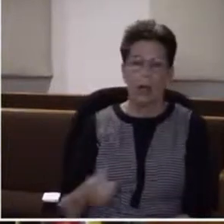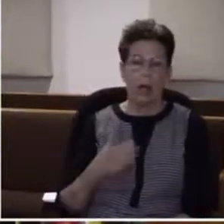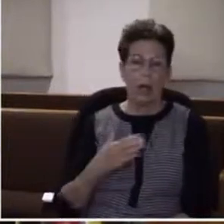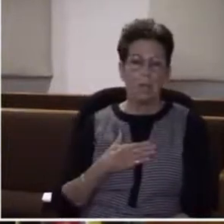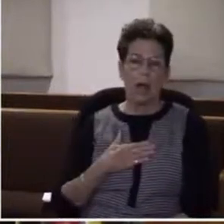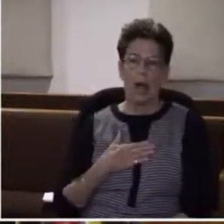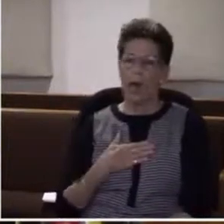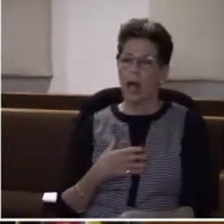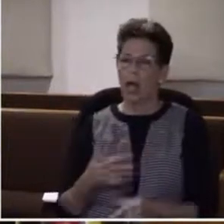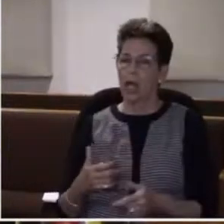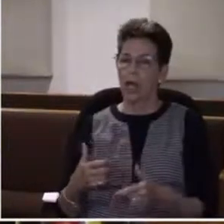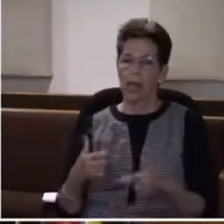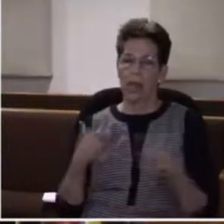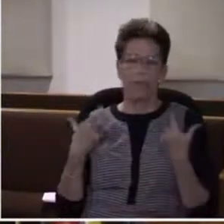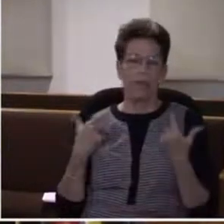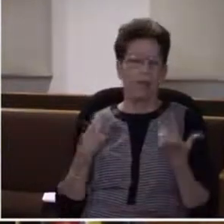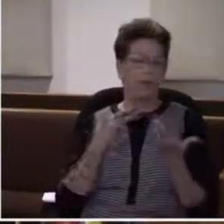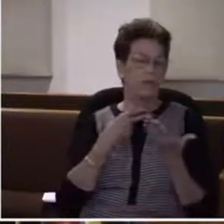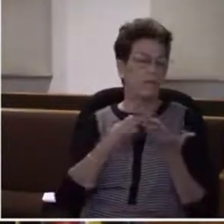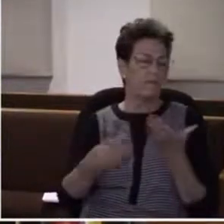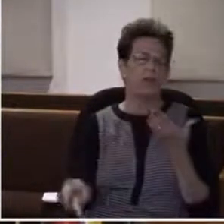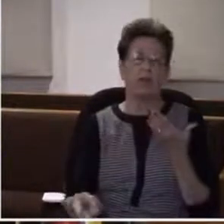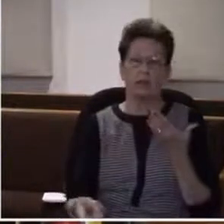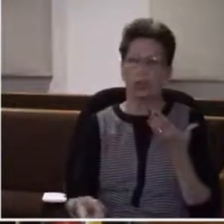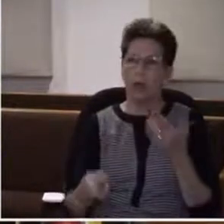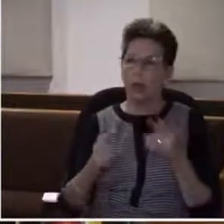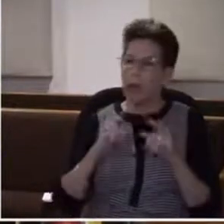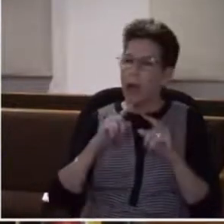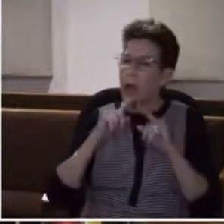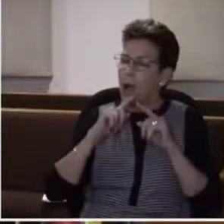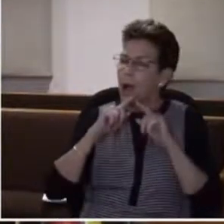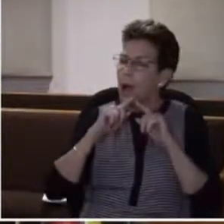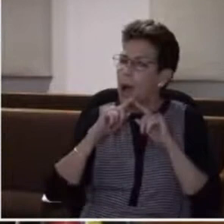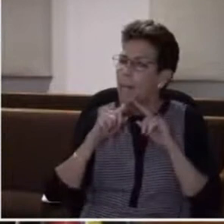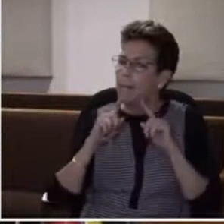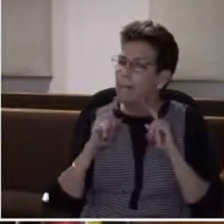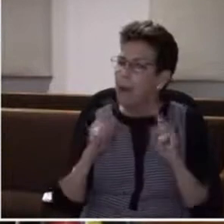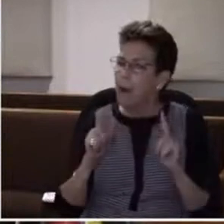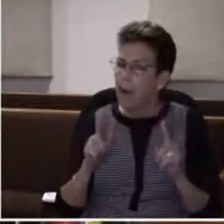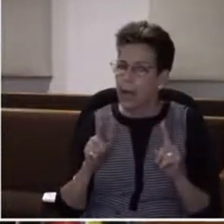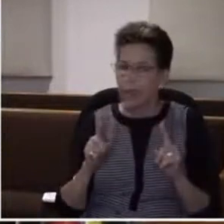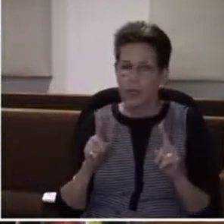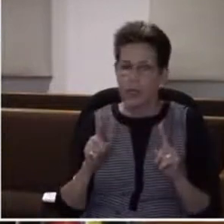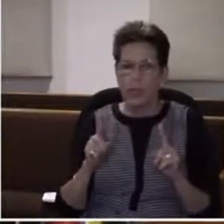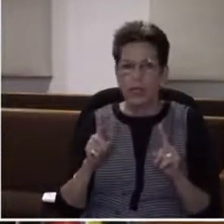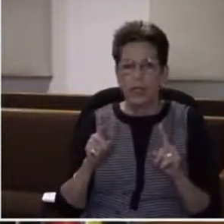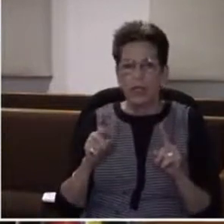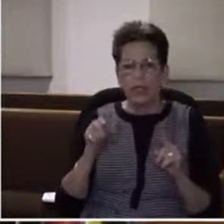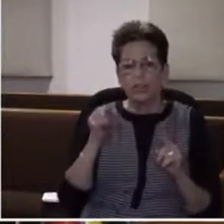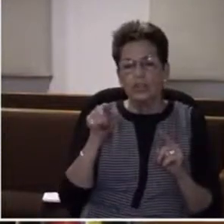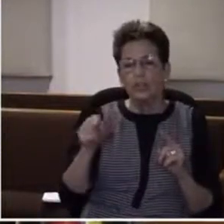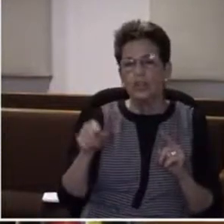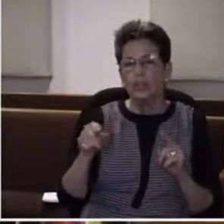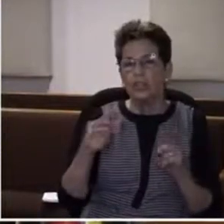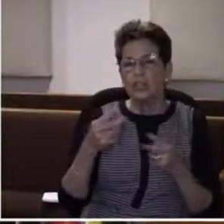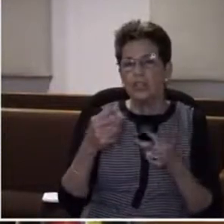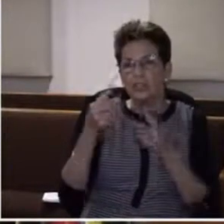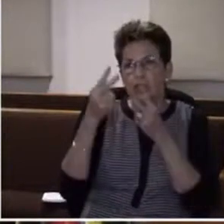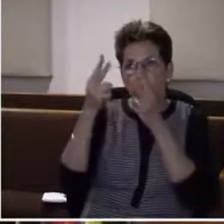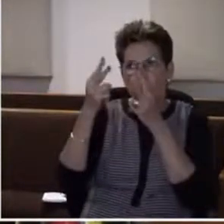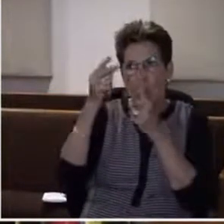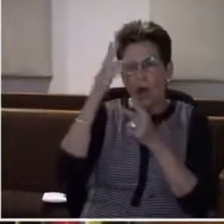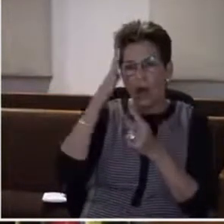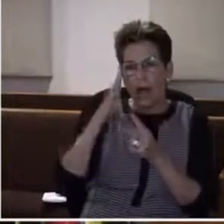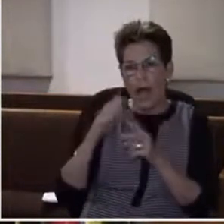every day, I began to see God faithful. Now, here's what you need to understand. We're not told that God filled